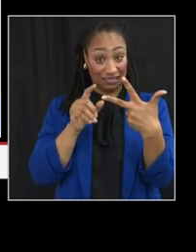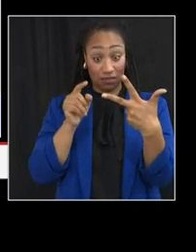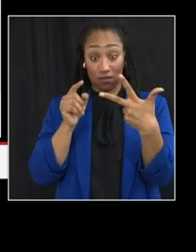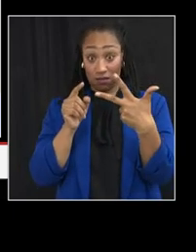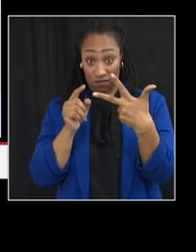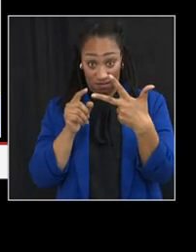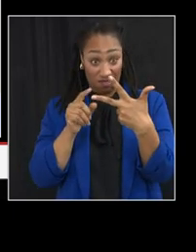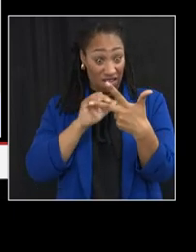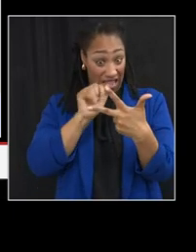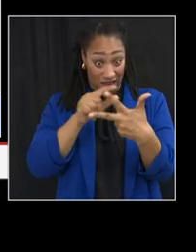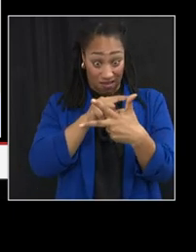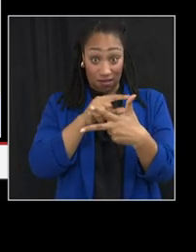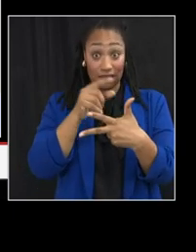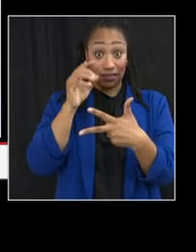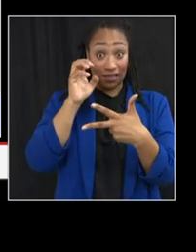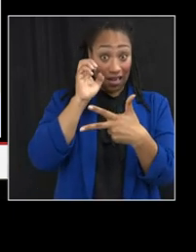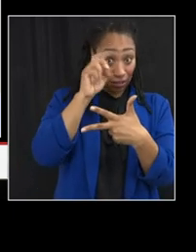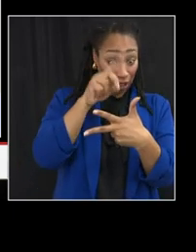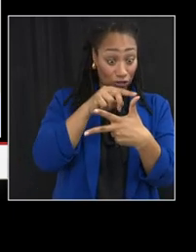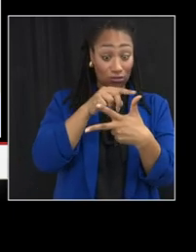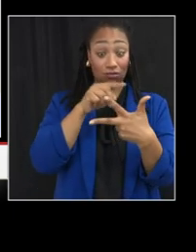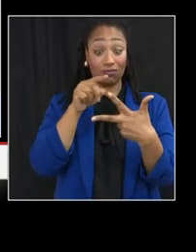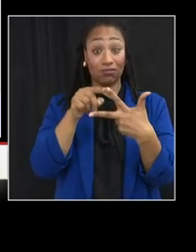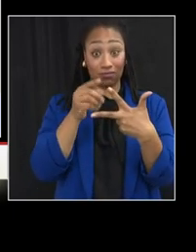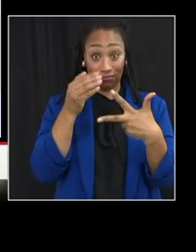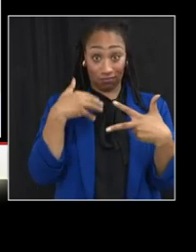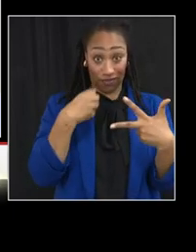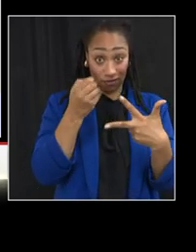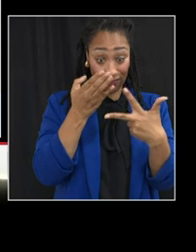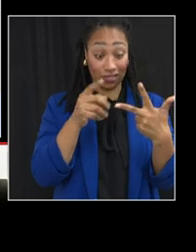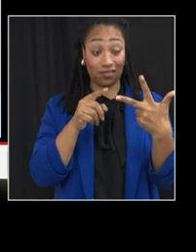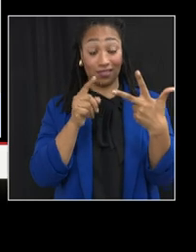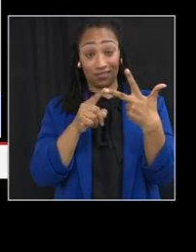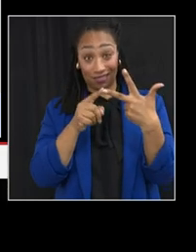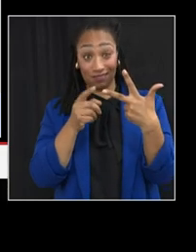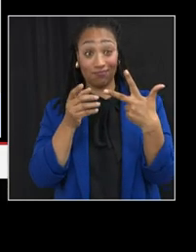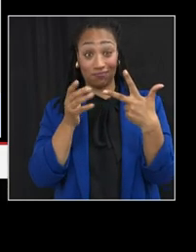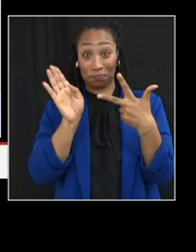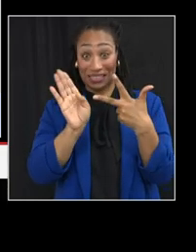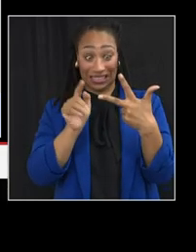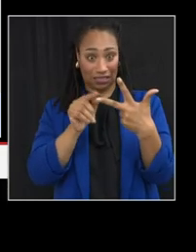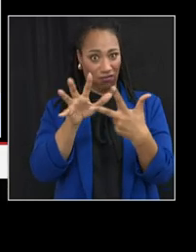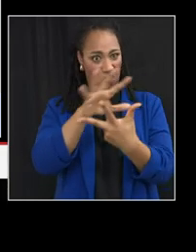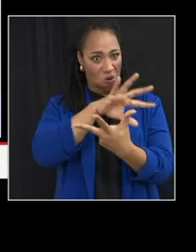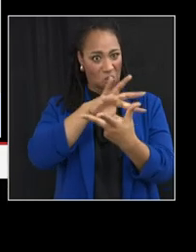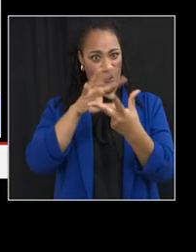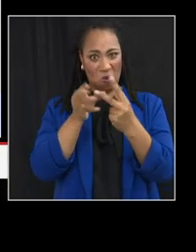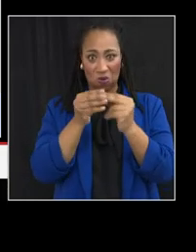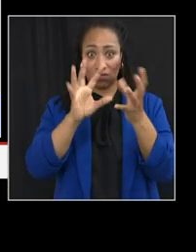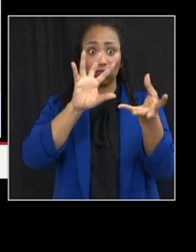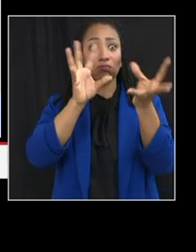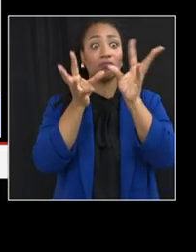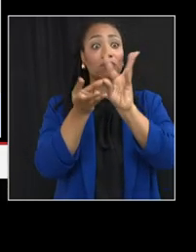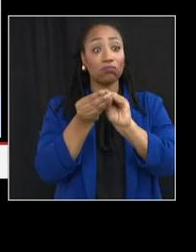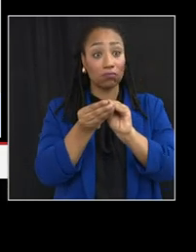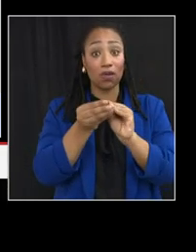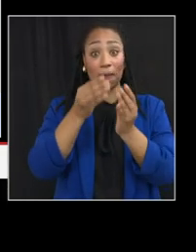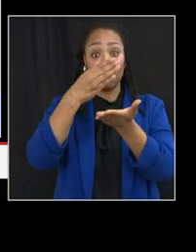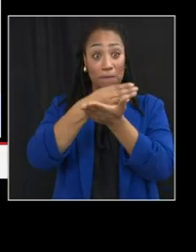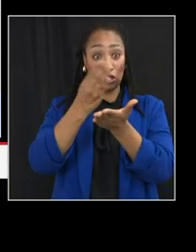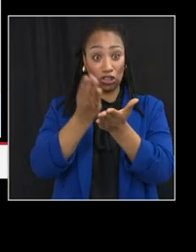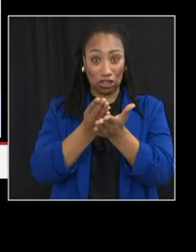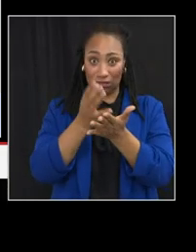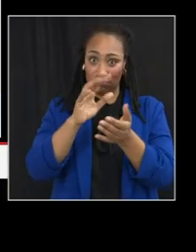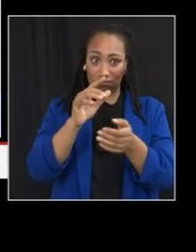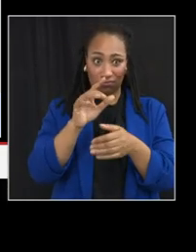up, 20, 22 is 42. So about 75% of our budget is in education, healthcare, human